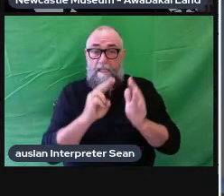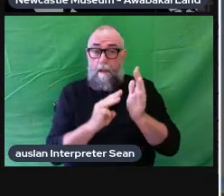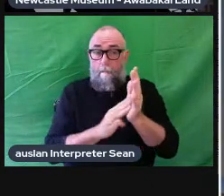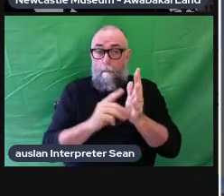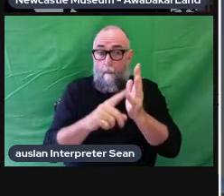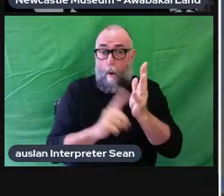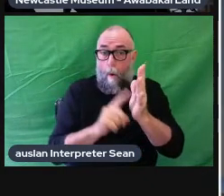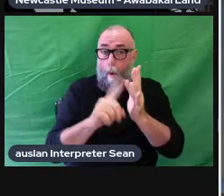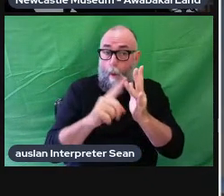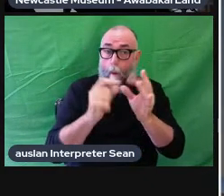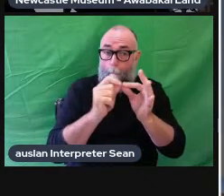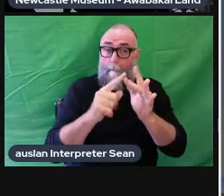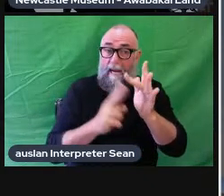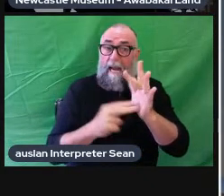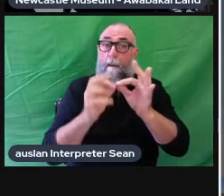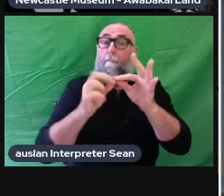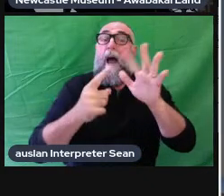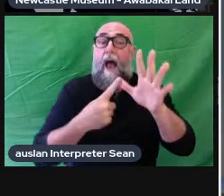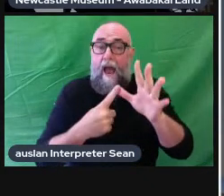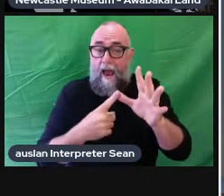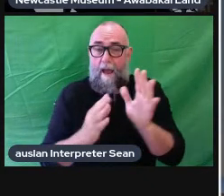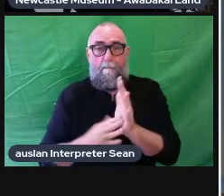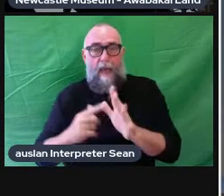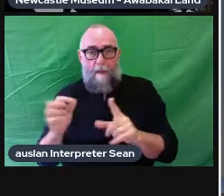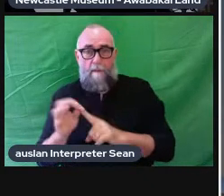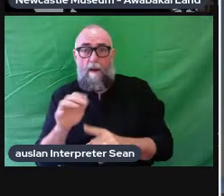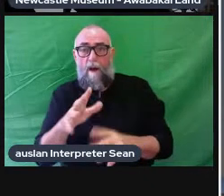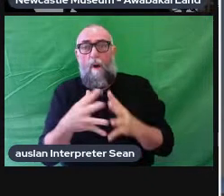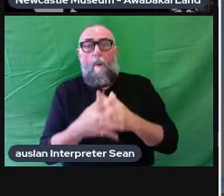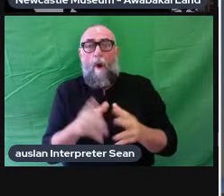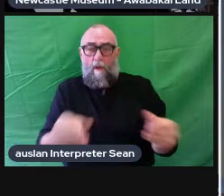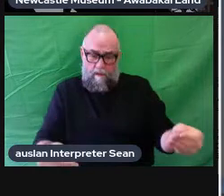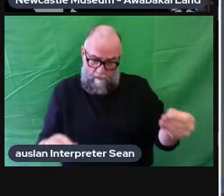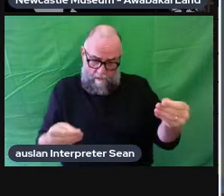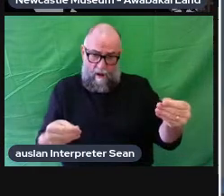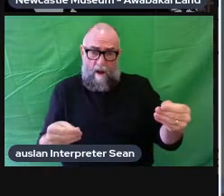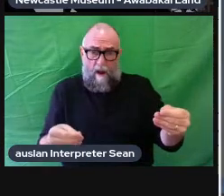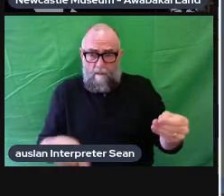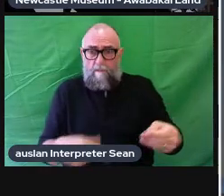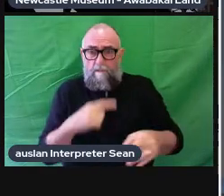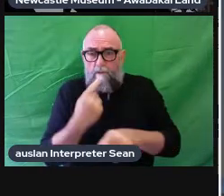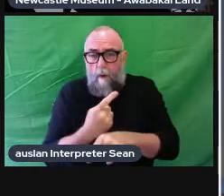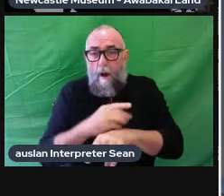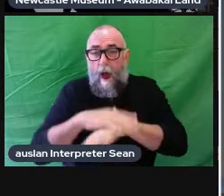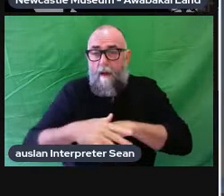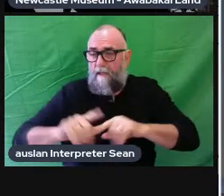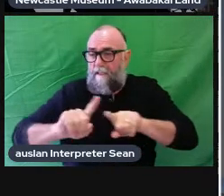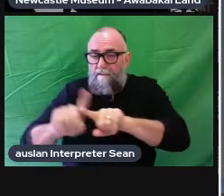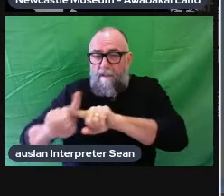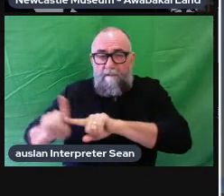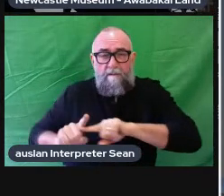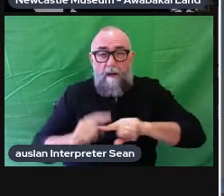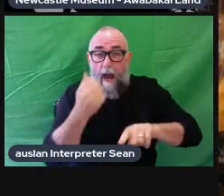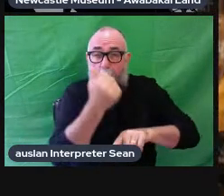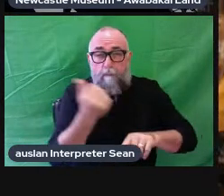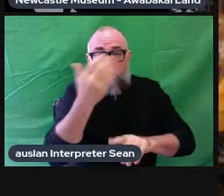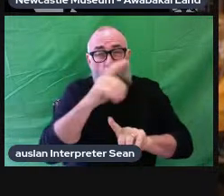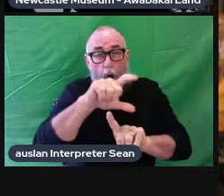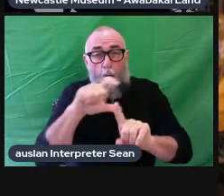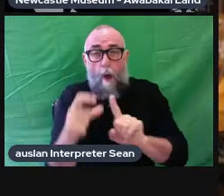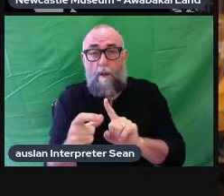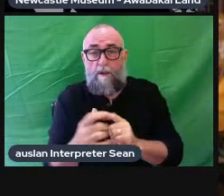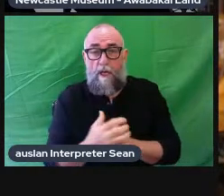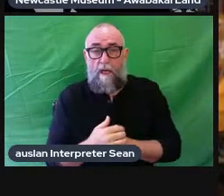it shows you different places in the museum to find out a bit more about Awabakal and Worimi culture. If we can go to